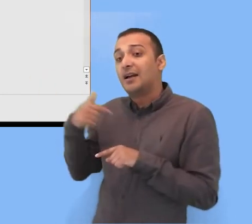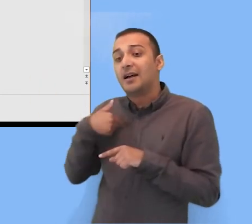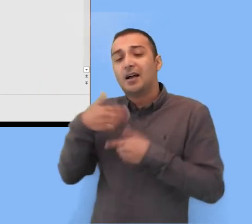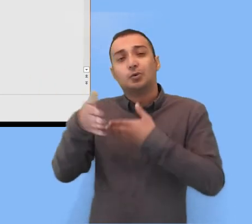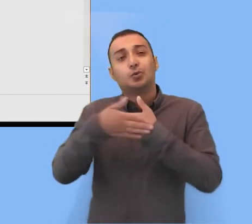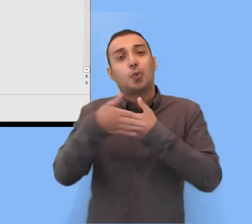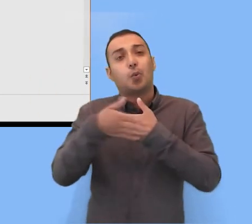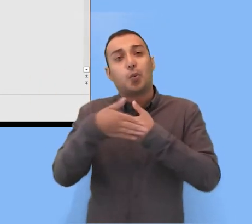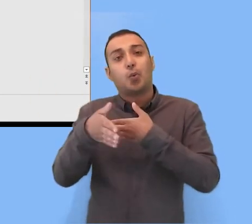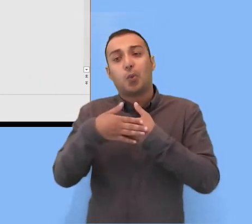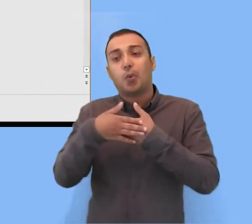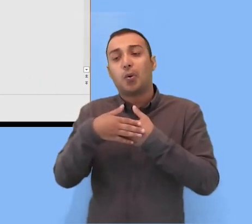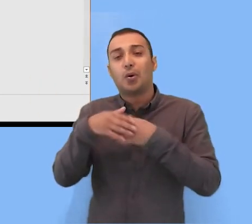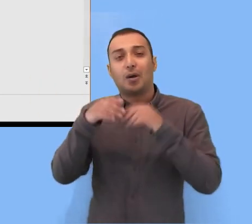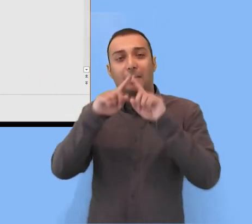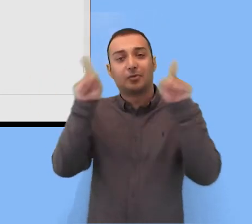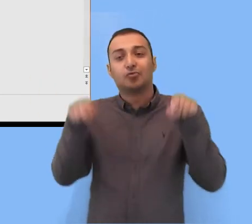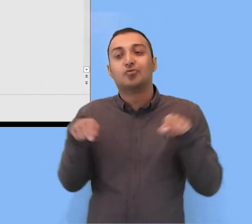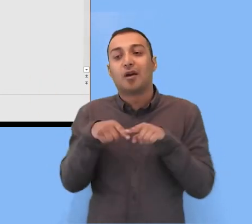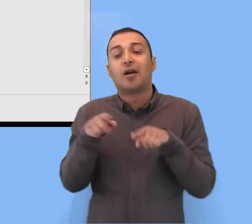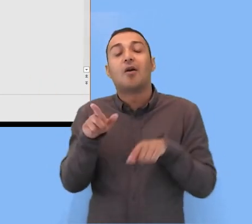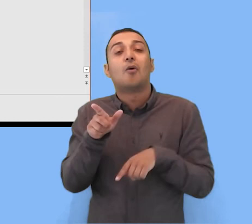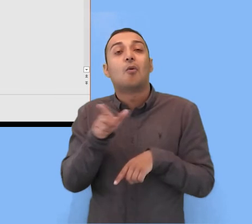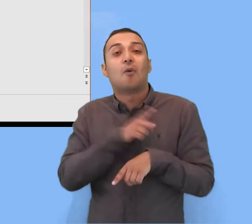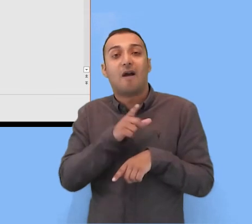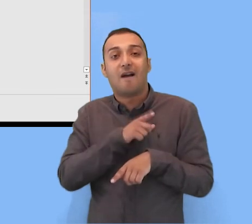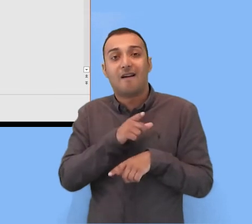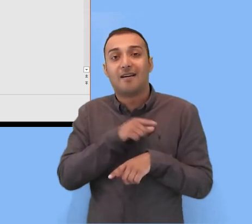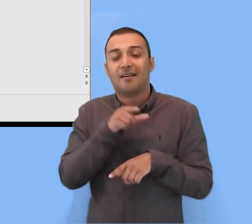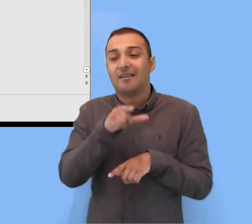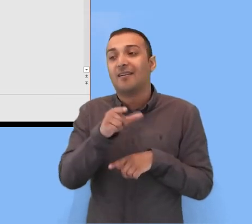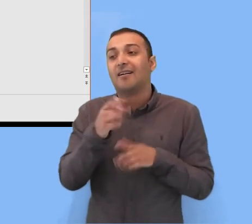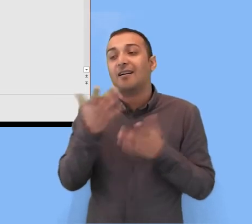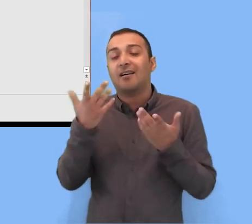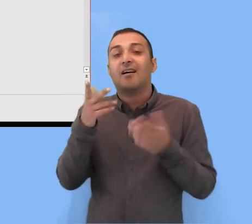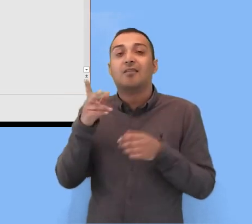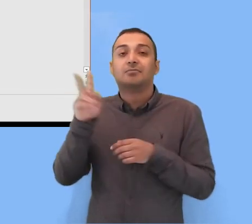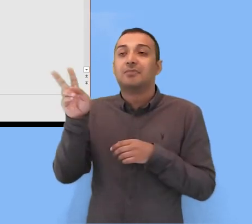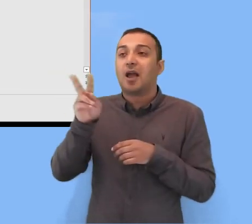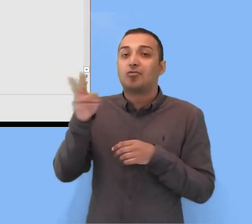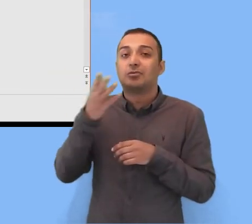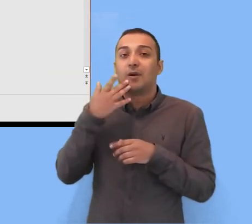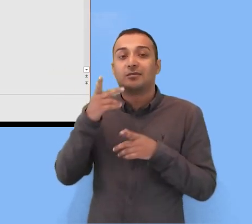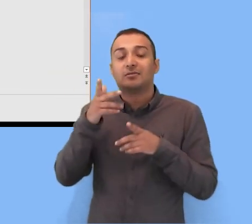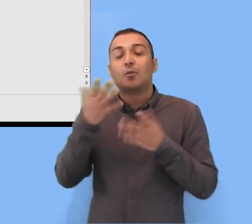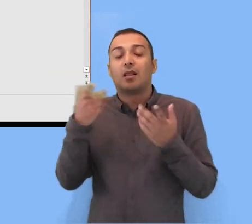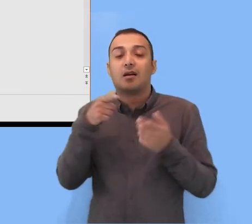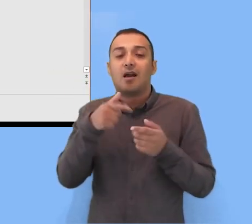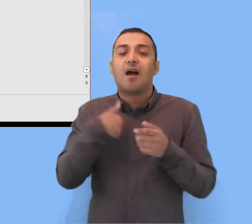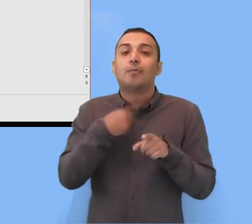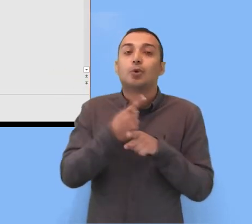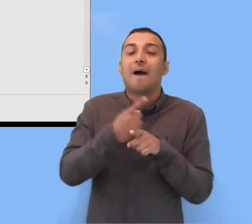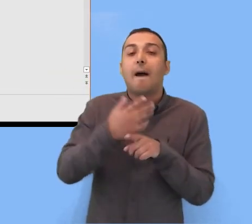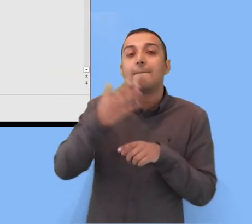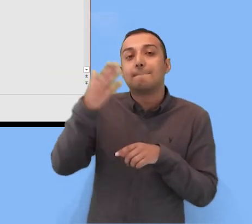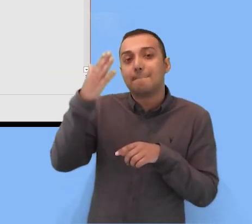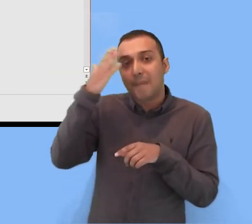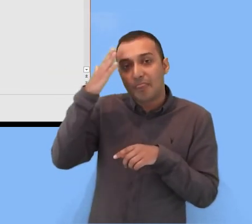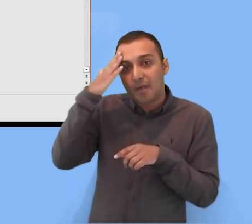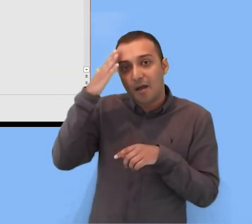parents put their children in, and, you know, just a side note, when I'm saying mothers,